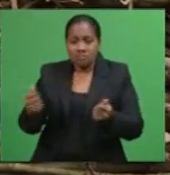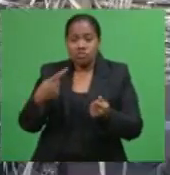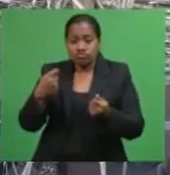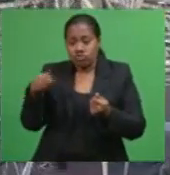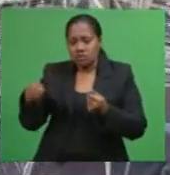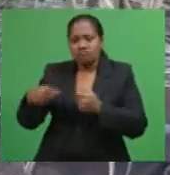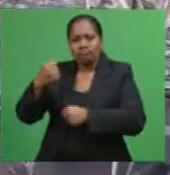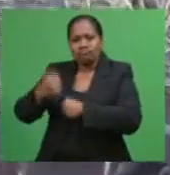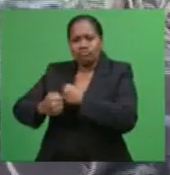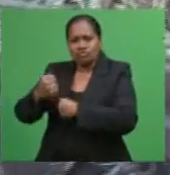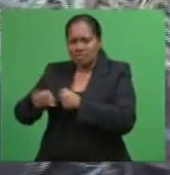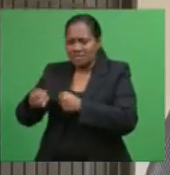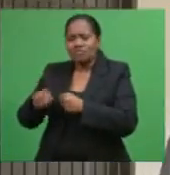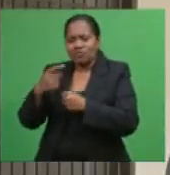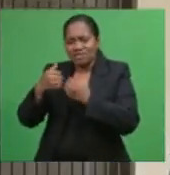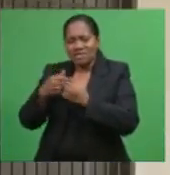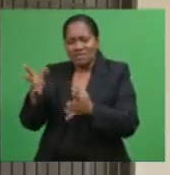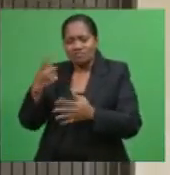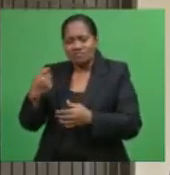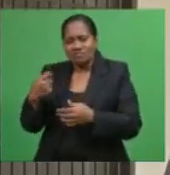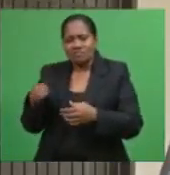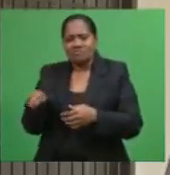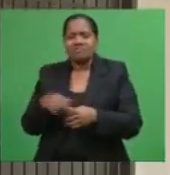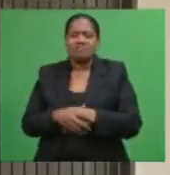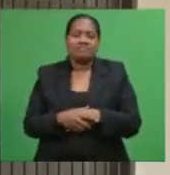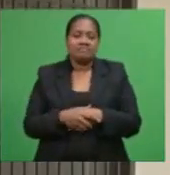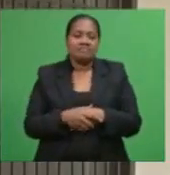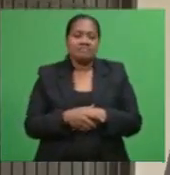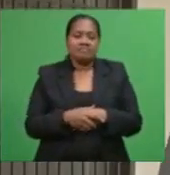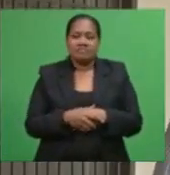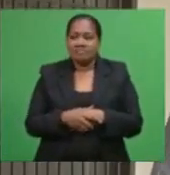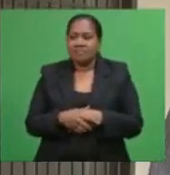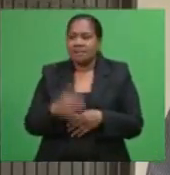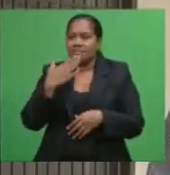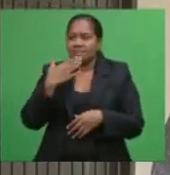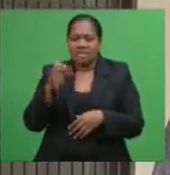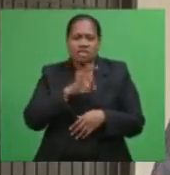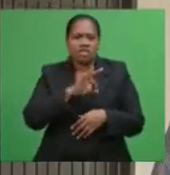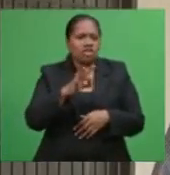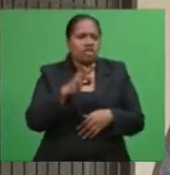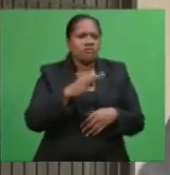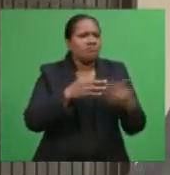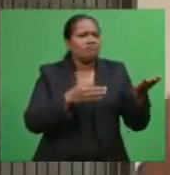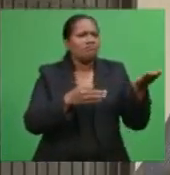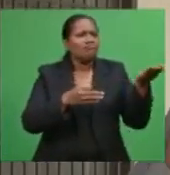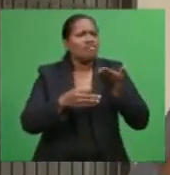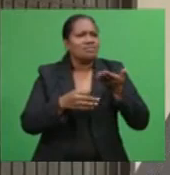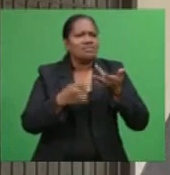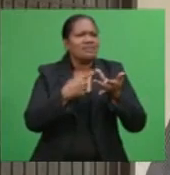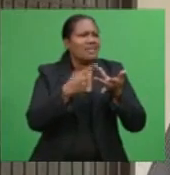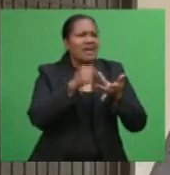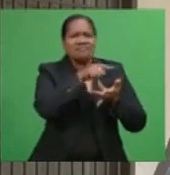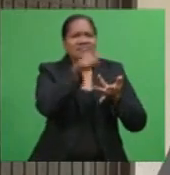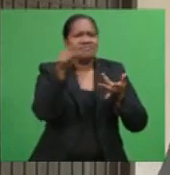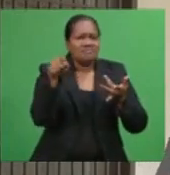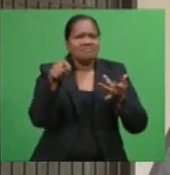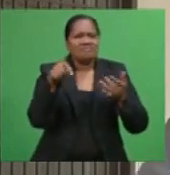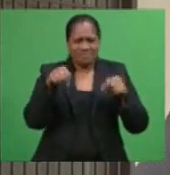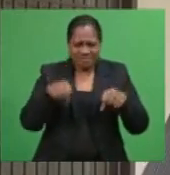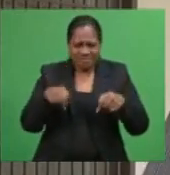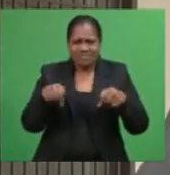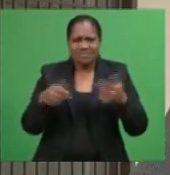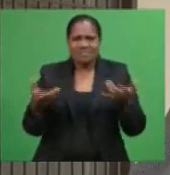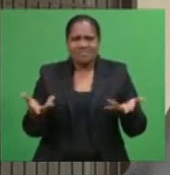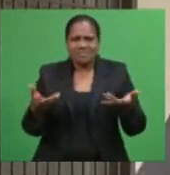crushing. No burning of cane. Please don't bring extraneous matter into the factories with the mechanically harvested cane,